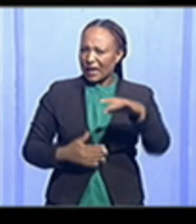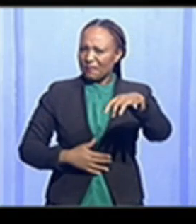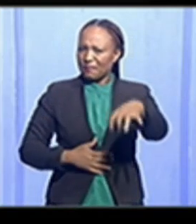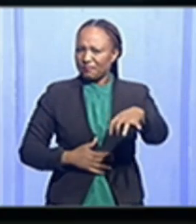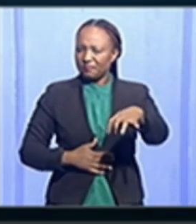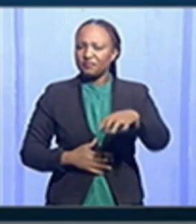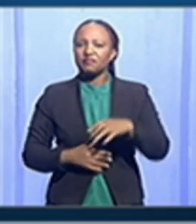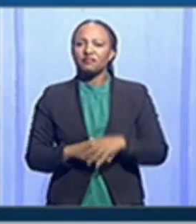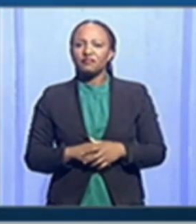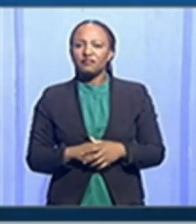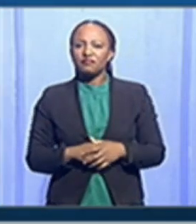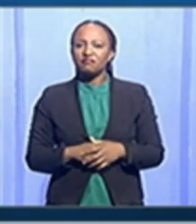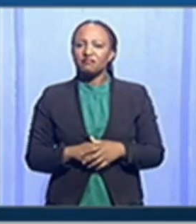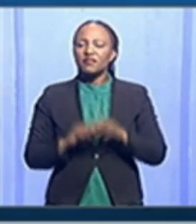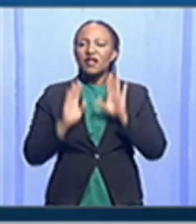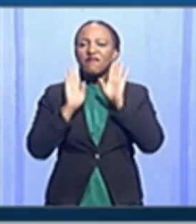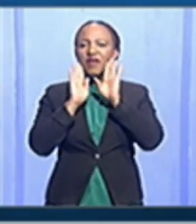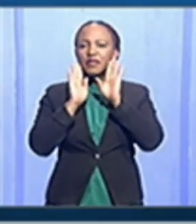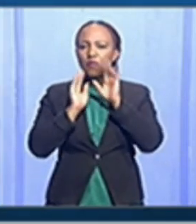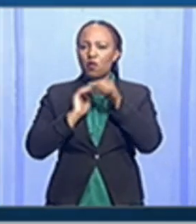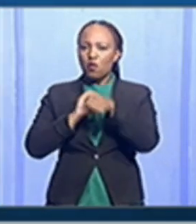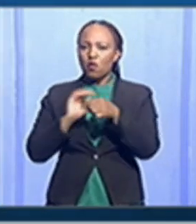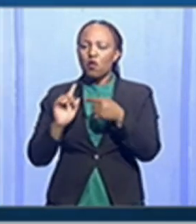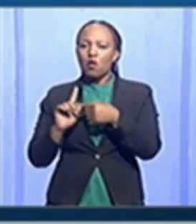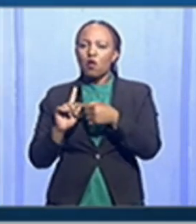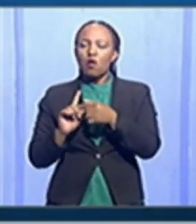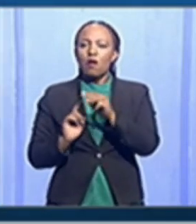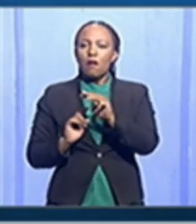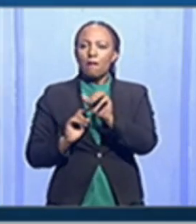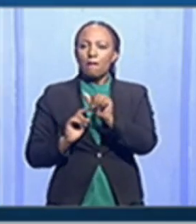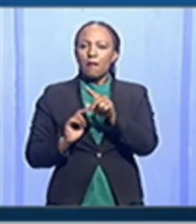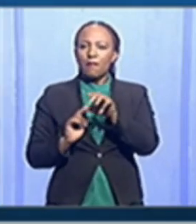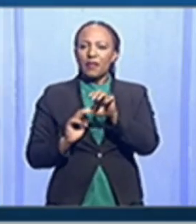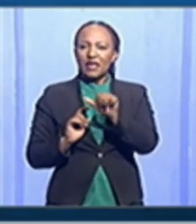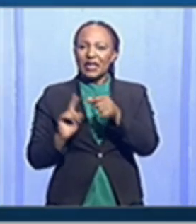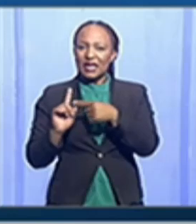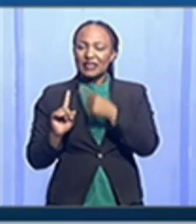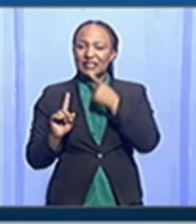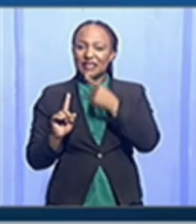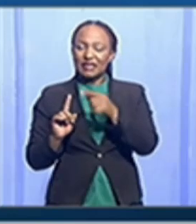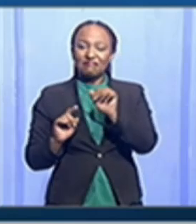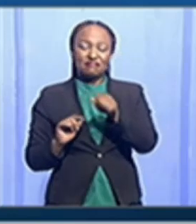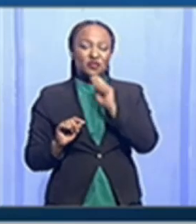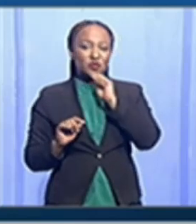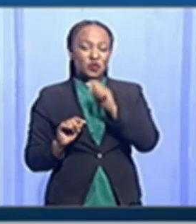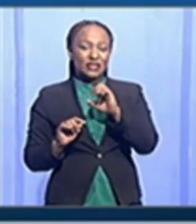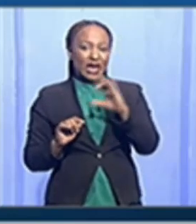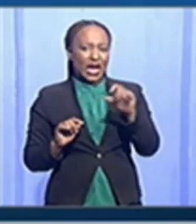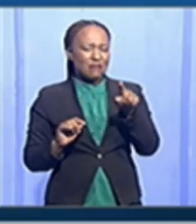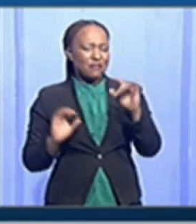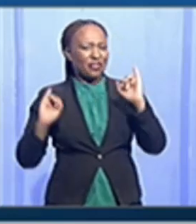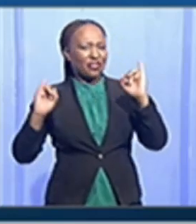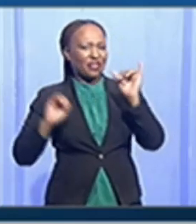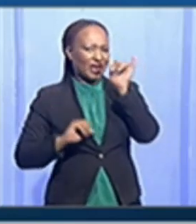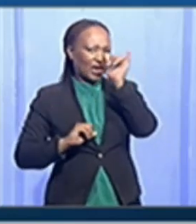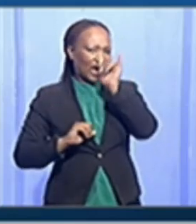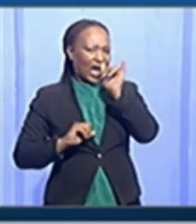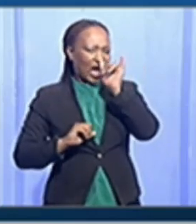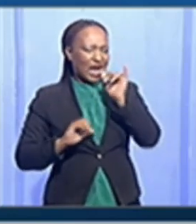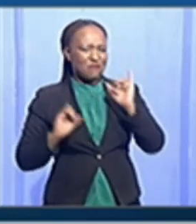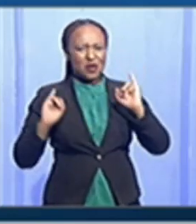swaite bjalo letlakaleng la Facebook go no swana le Gabriel Mape ya yena gore go bolela nnete ka Eastern Cape go tletše bosenyi bja go selekane le